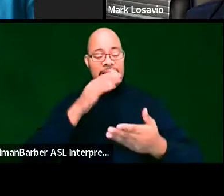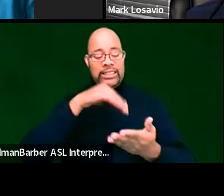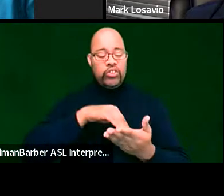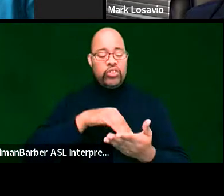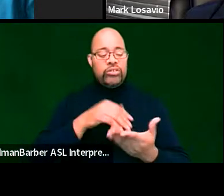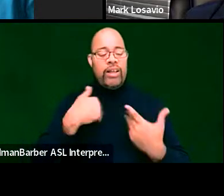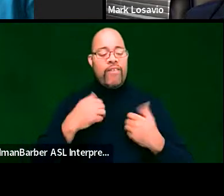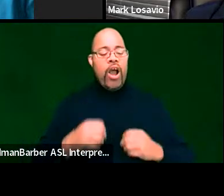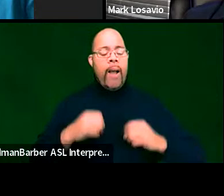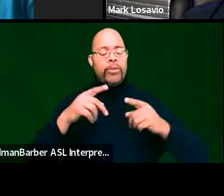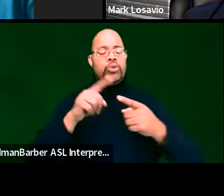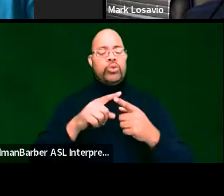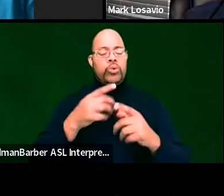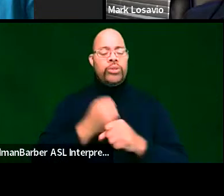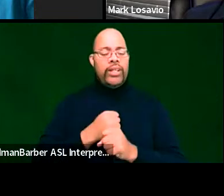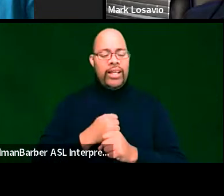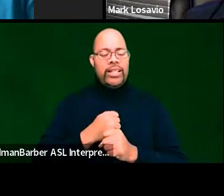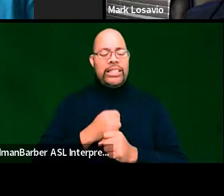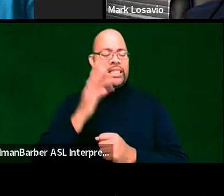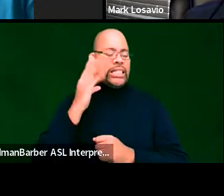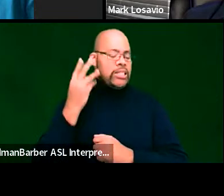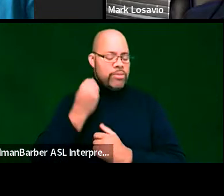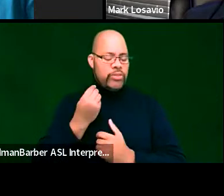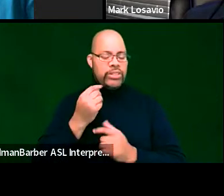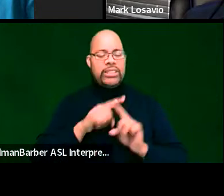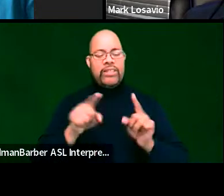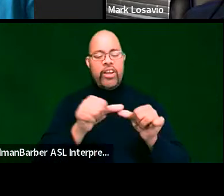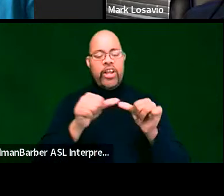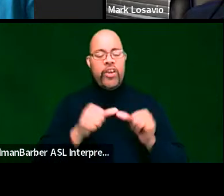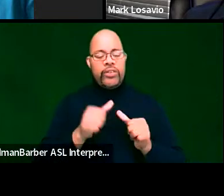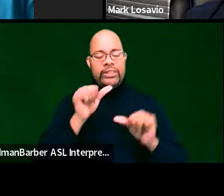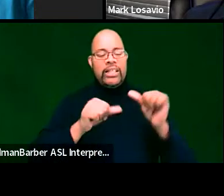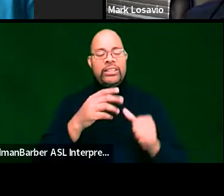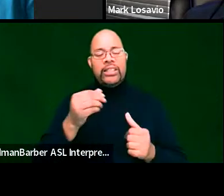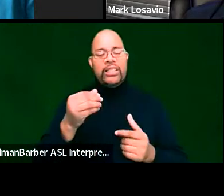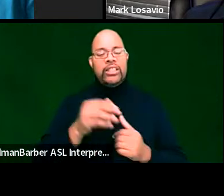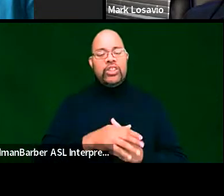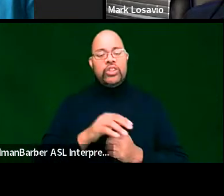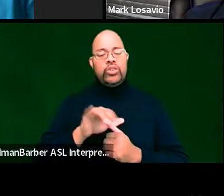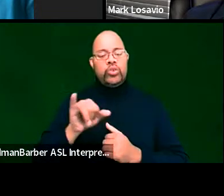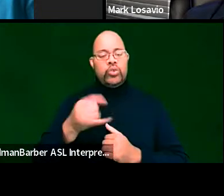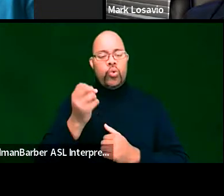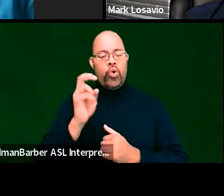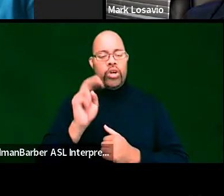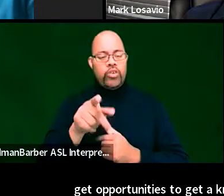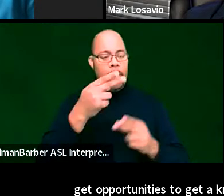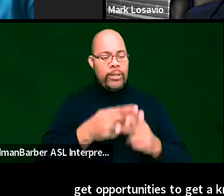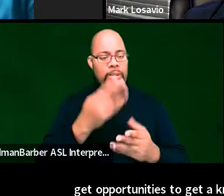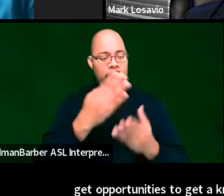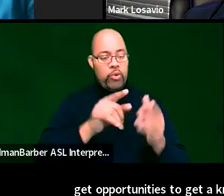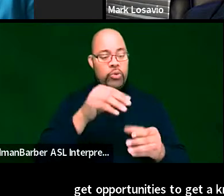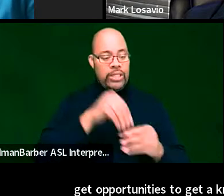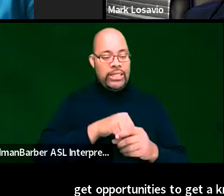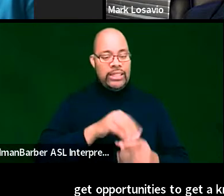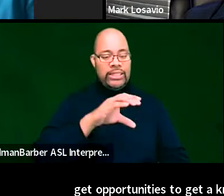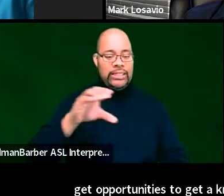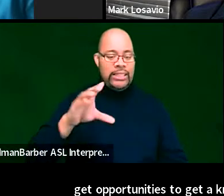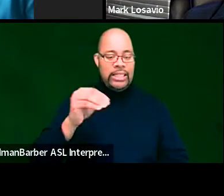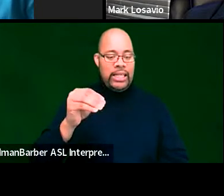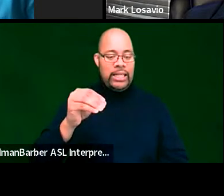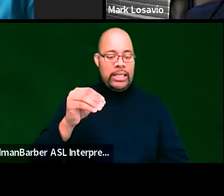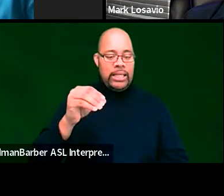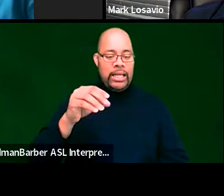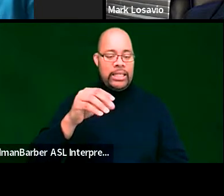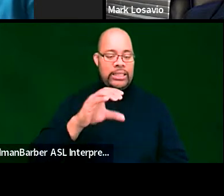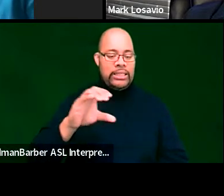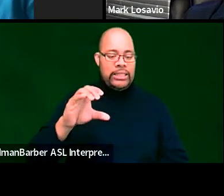they get opportunities to get, you know, experiences in different areas of science. And Jordan, you mentioned yourself that you're part of CCME, right, which mm-hmm. is the